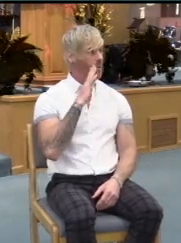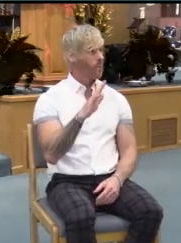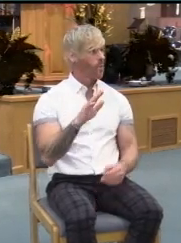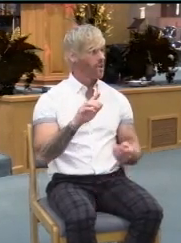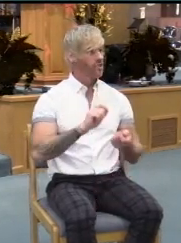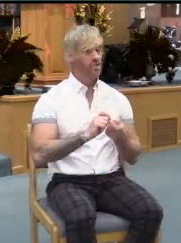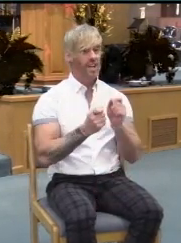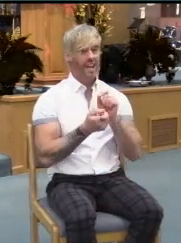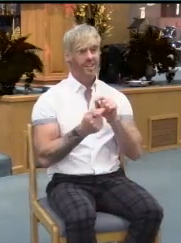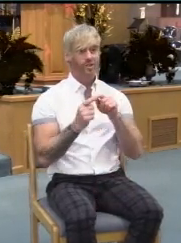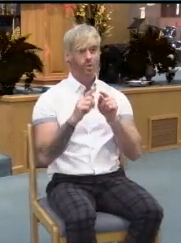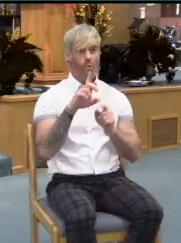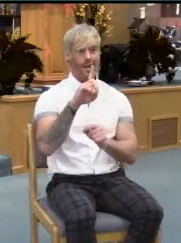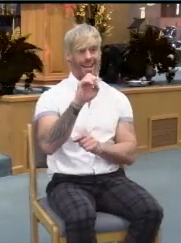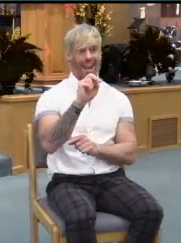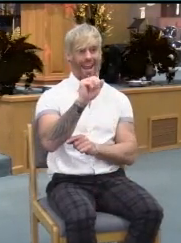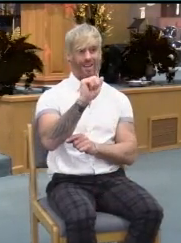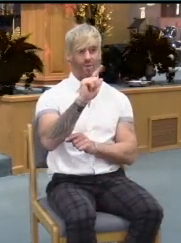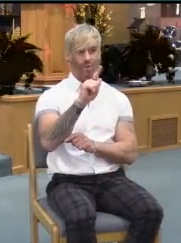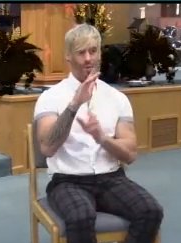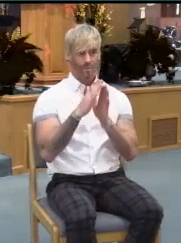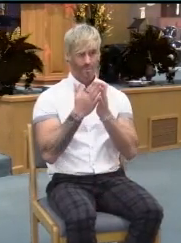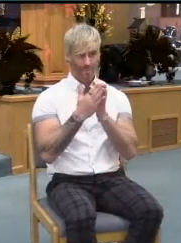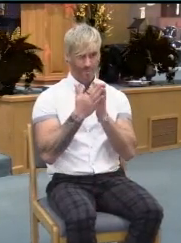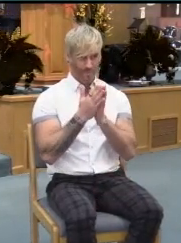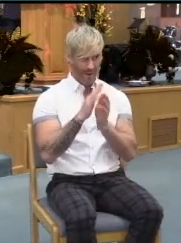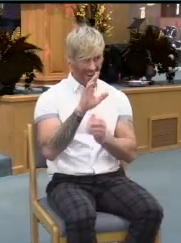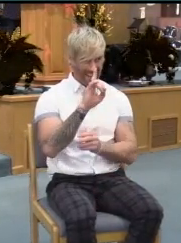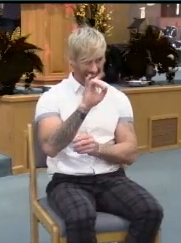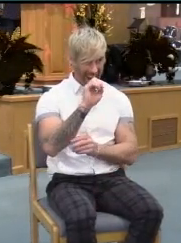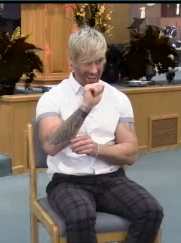Daniel. Did you know the book of Daniel?